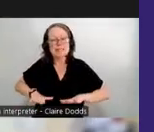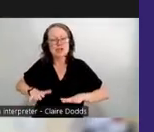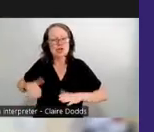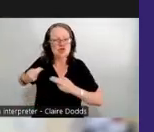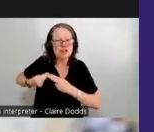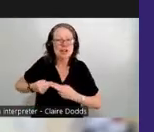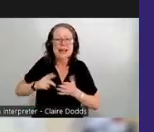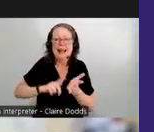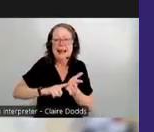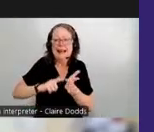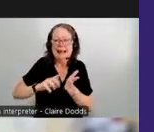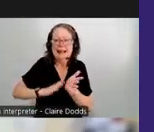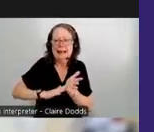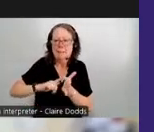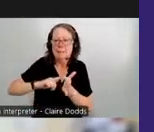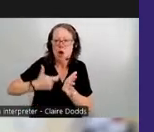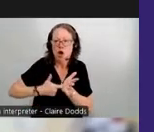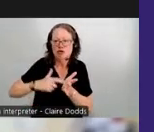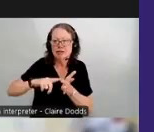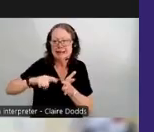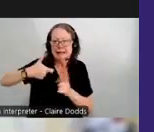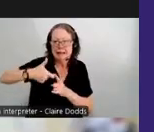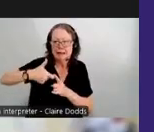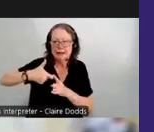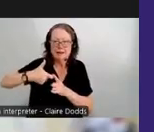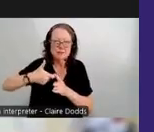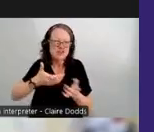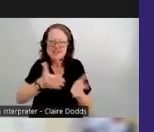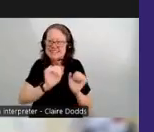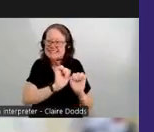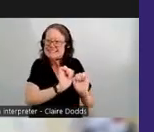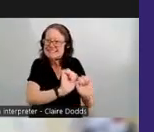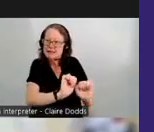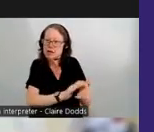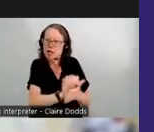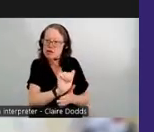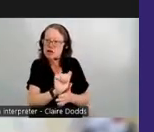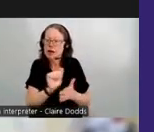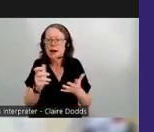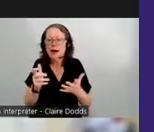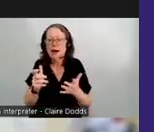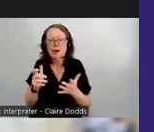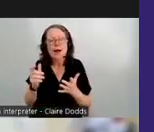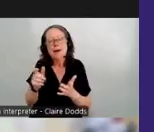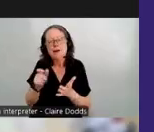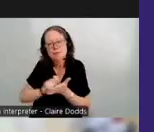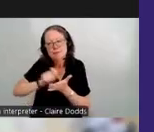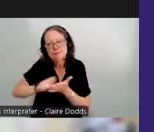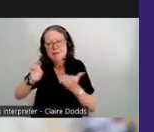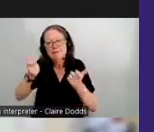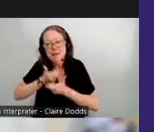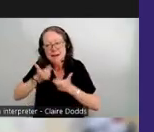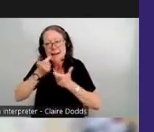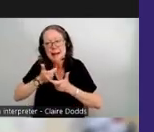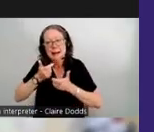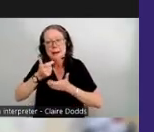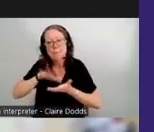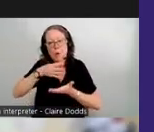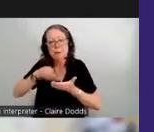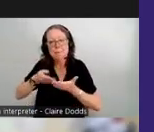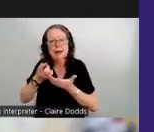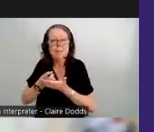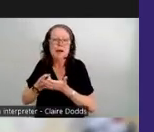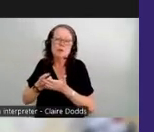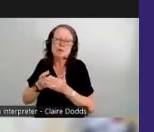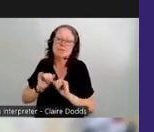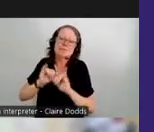about how those around us might perish and writing a funny poem about that. So we're having workshops on that, which is great. And then other